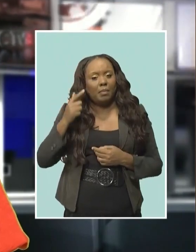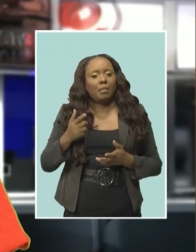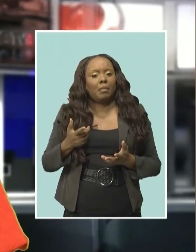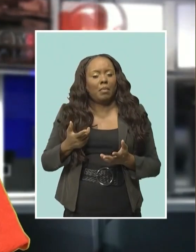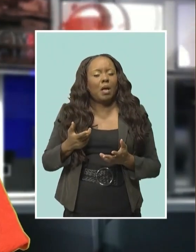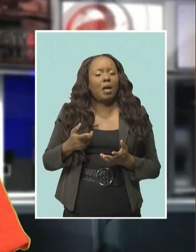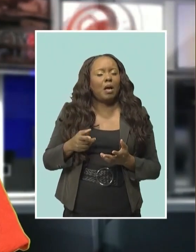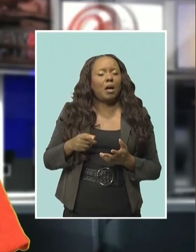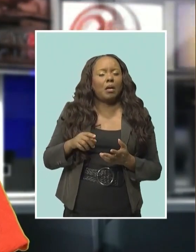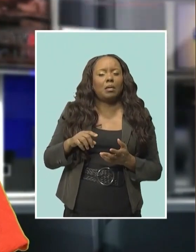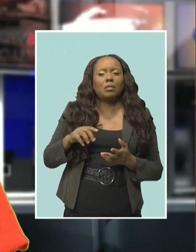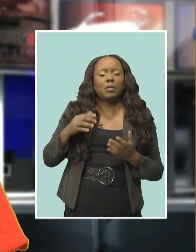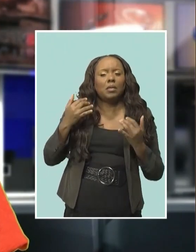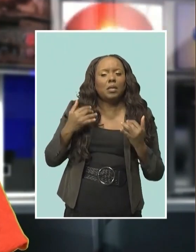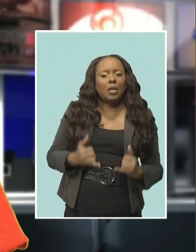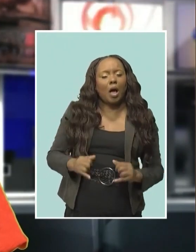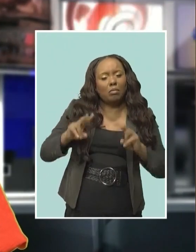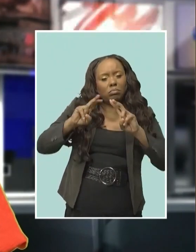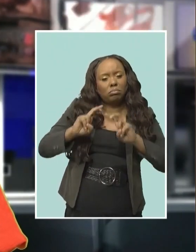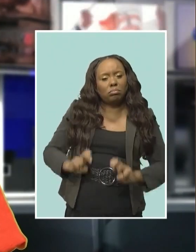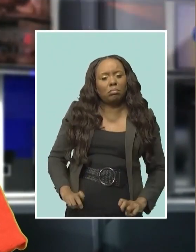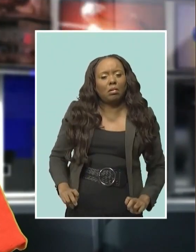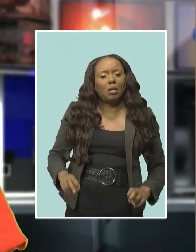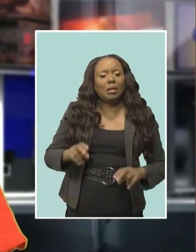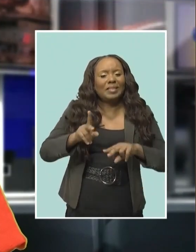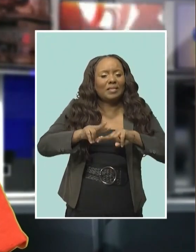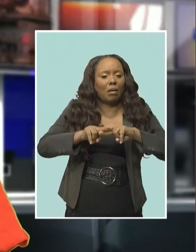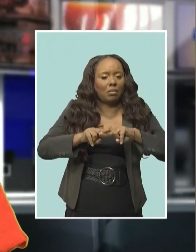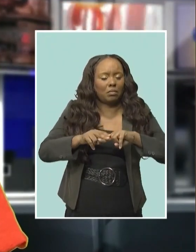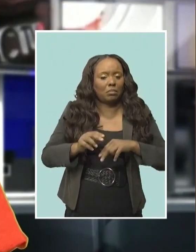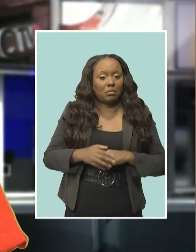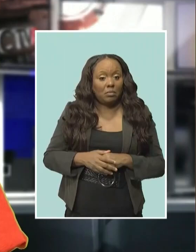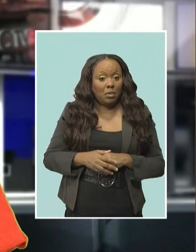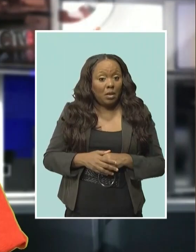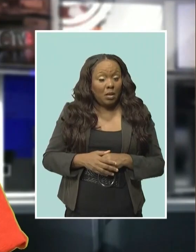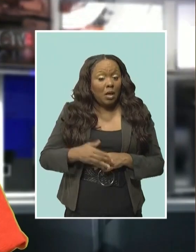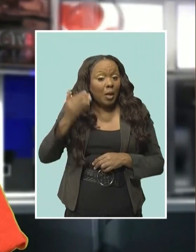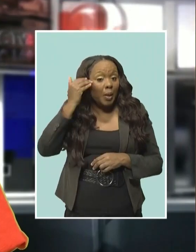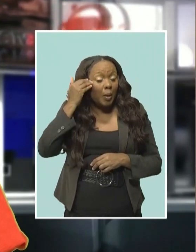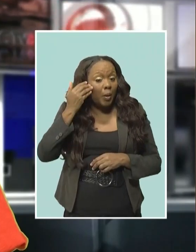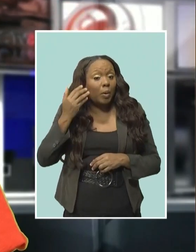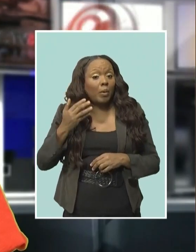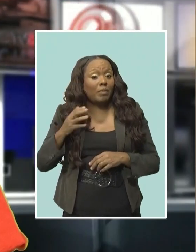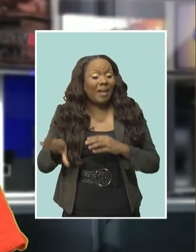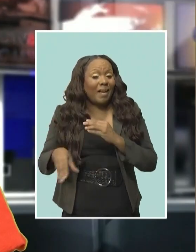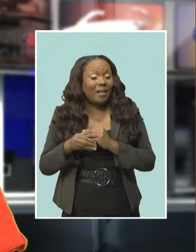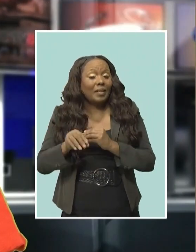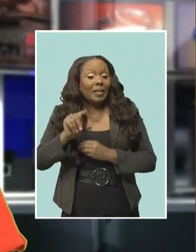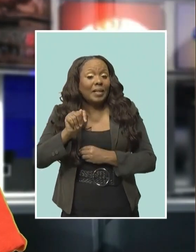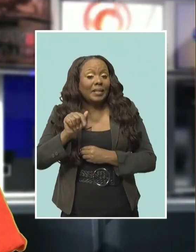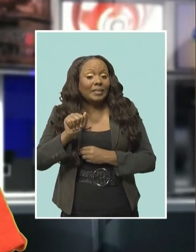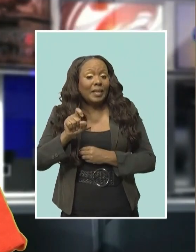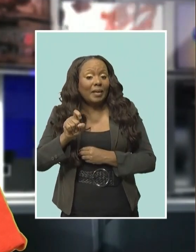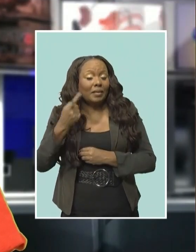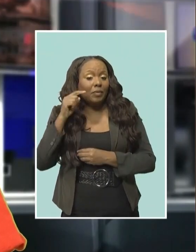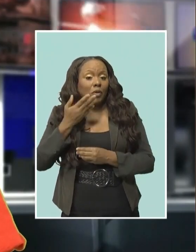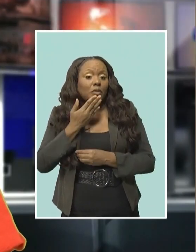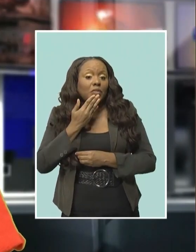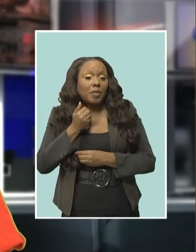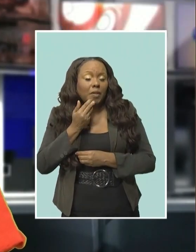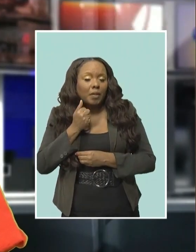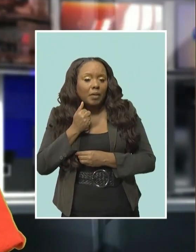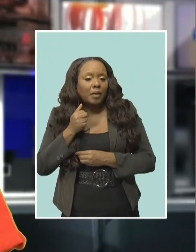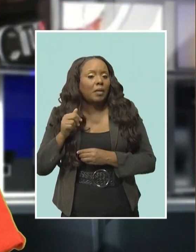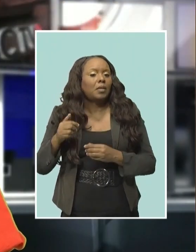salt, following the imposition of a tax on sugar-sweetened beverages. While she did not go into details on the possible action government could